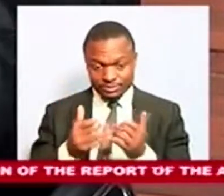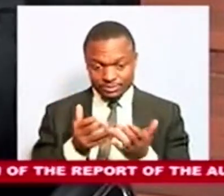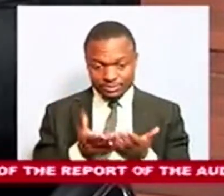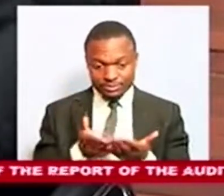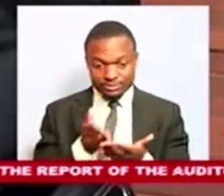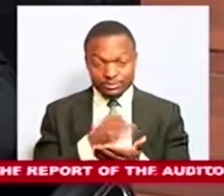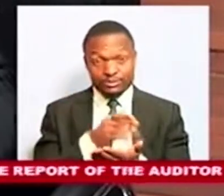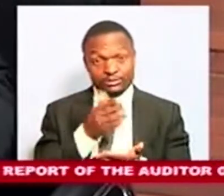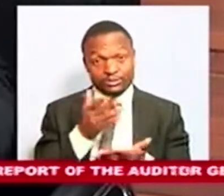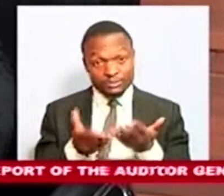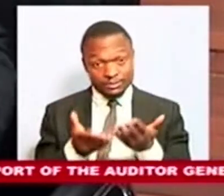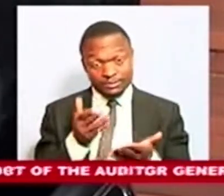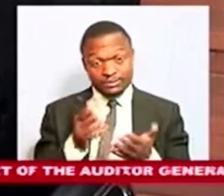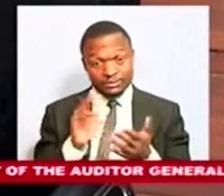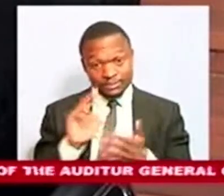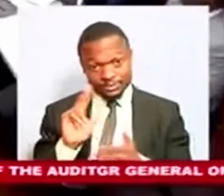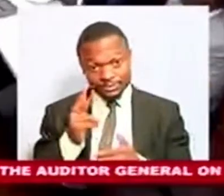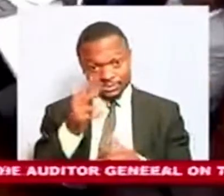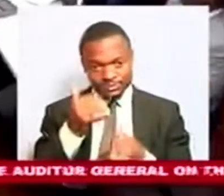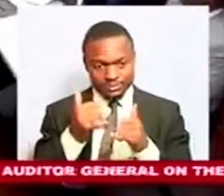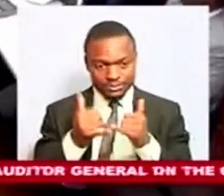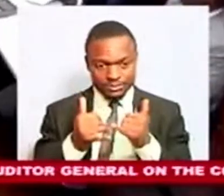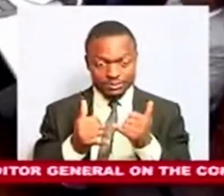or maybe we can, yes, the third last.